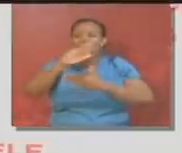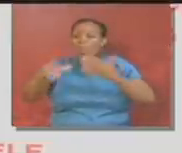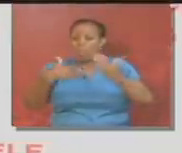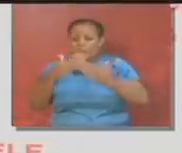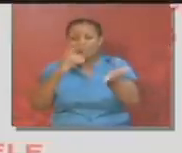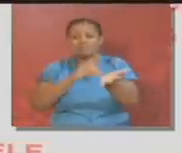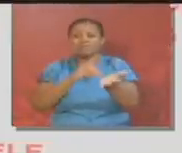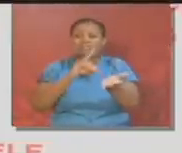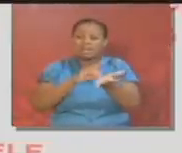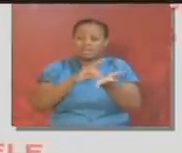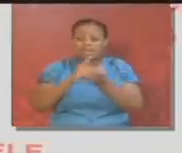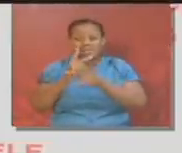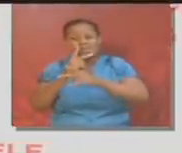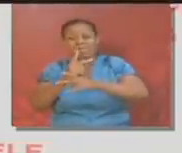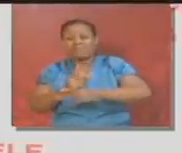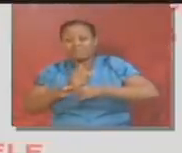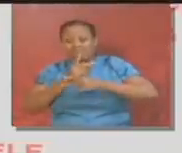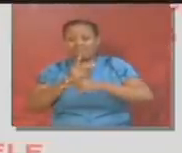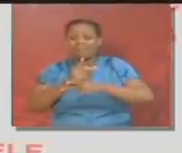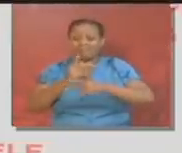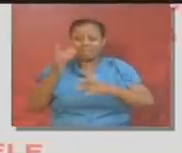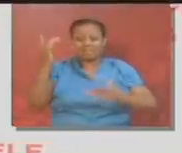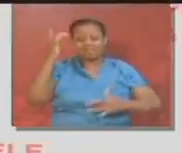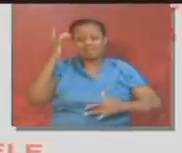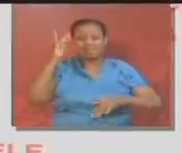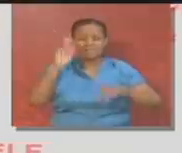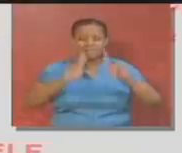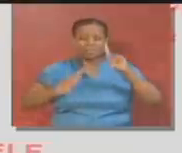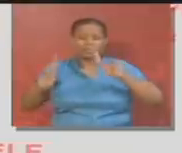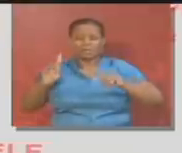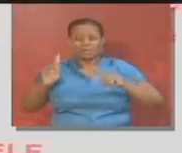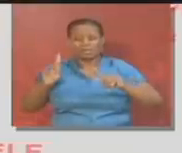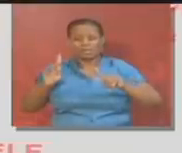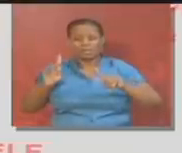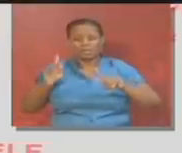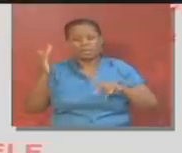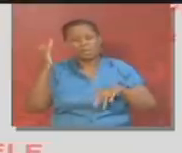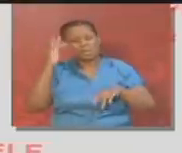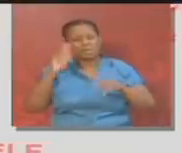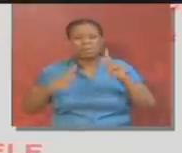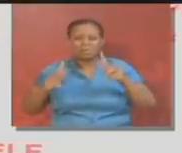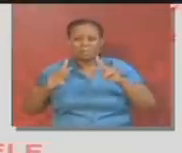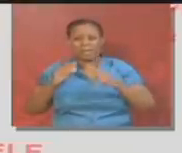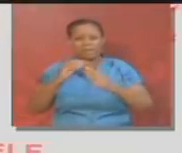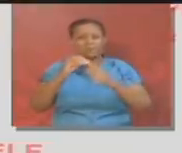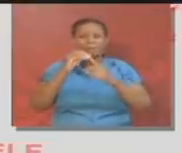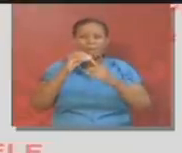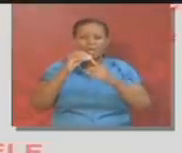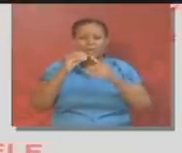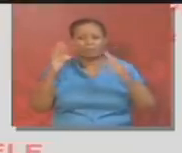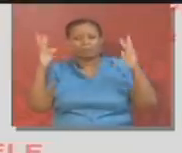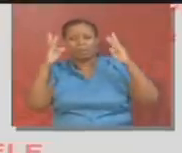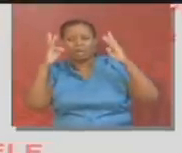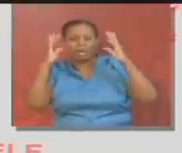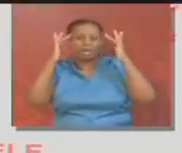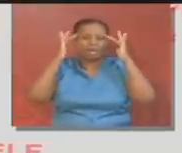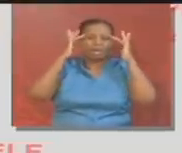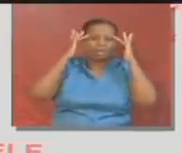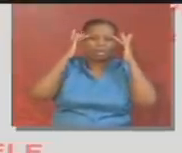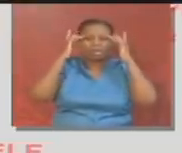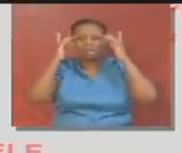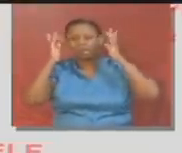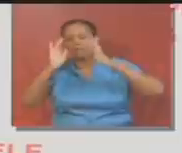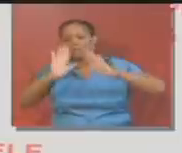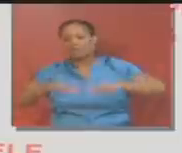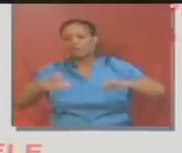we take care of our patients. And I know that members of the public are especially concerned about children, but Dr. Paul has been